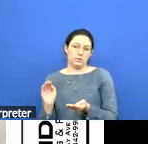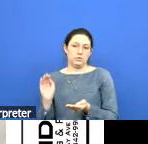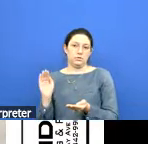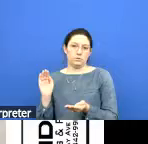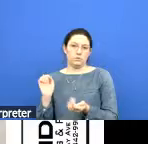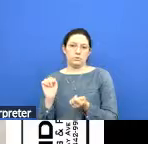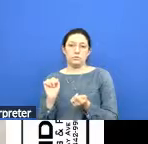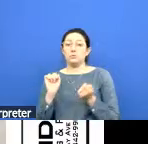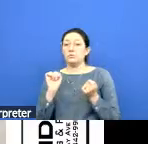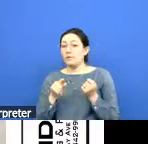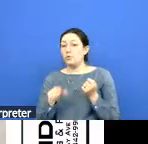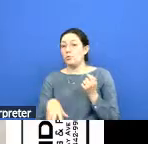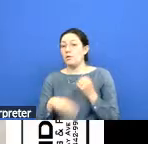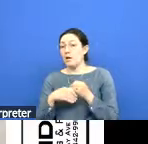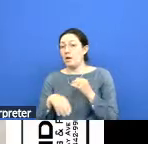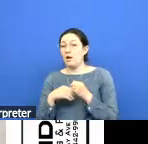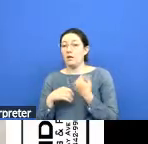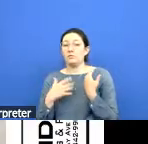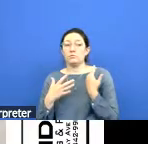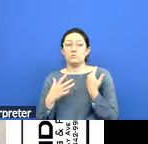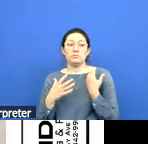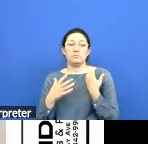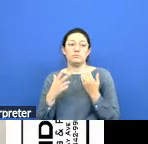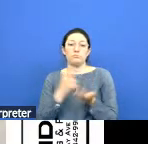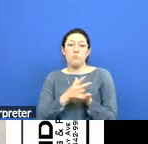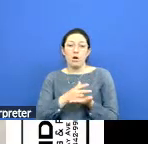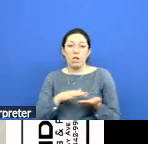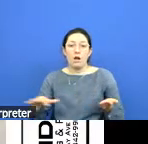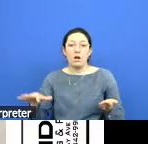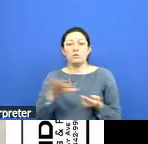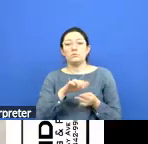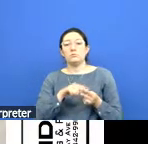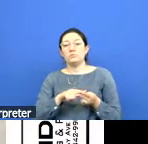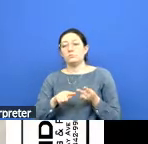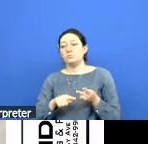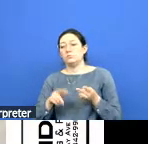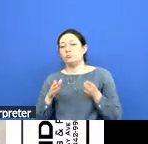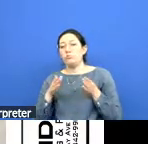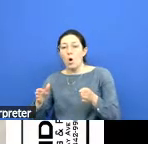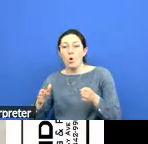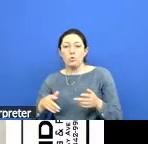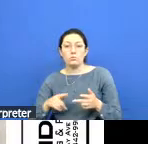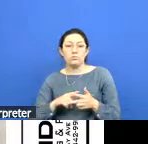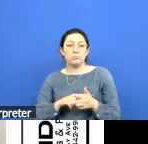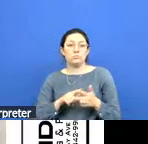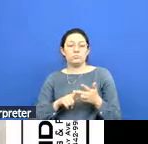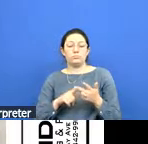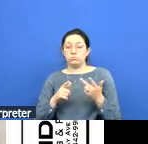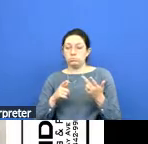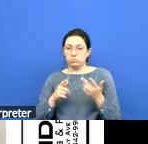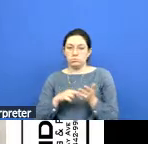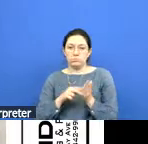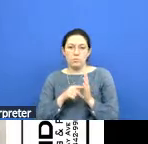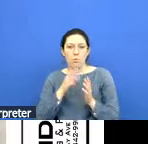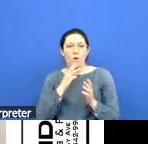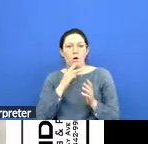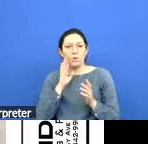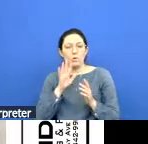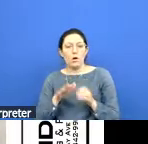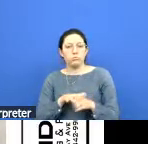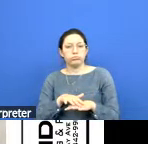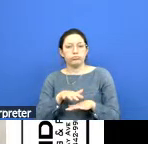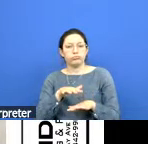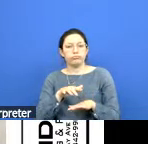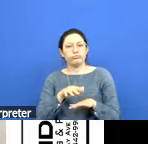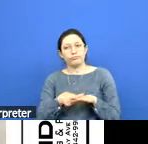when you put in impervious surfaces, if you don't do any stormwater management, you'll increase the amount of runoff. So they not only have to